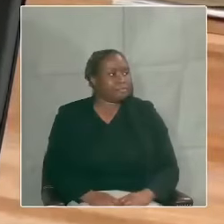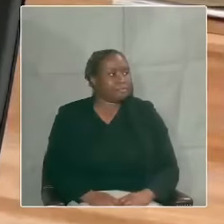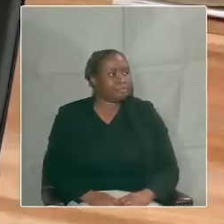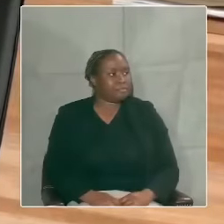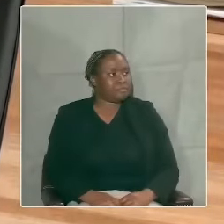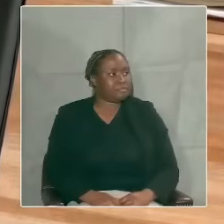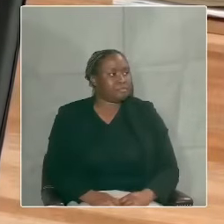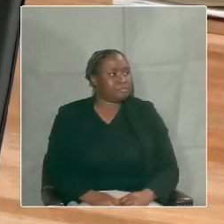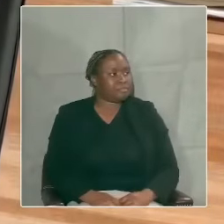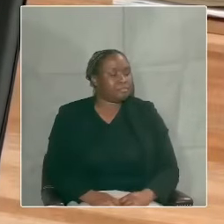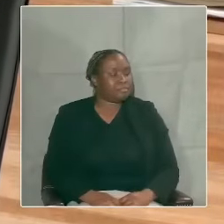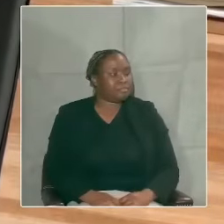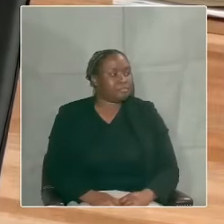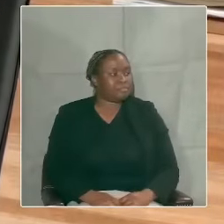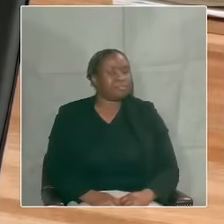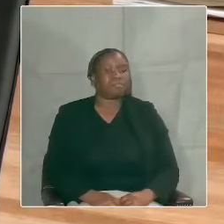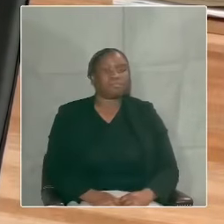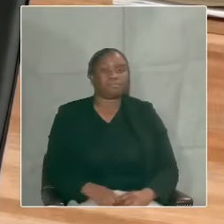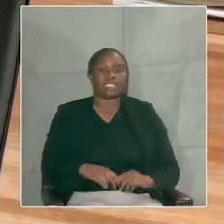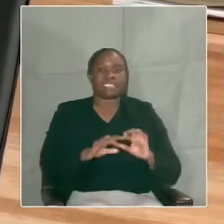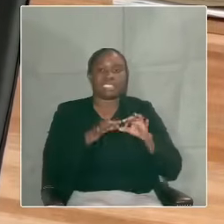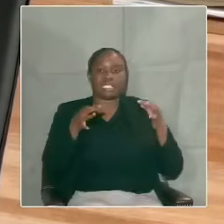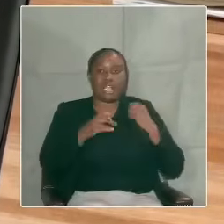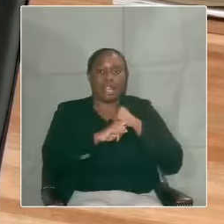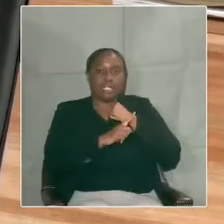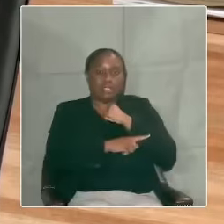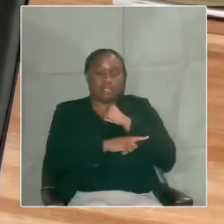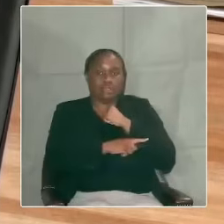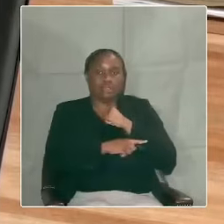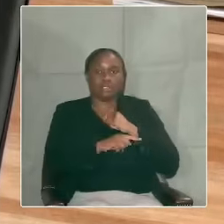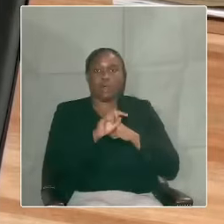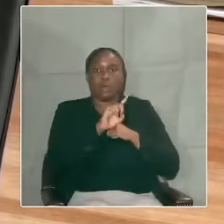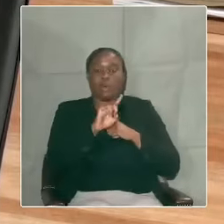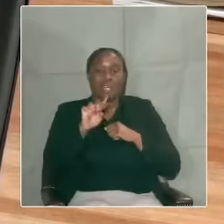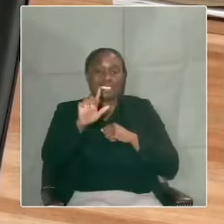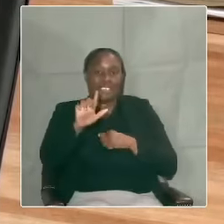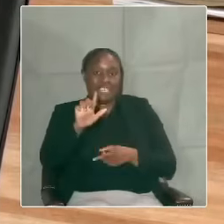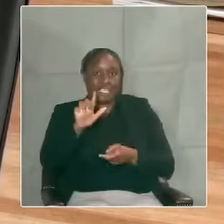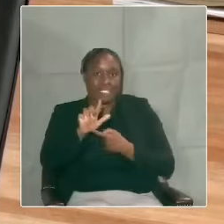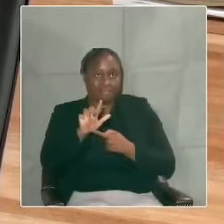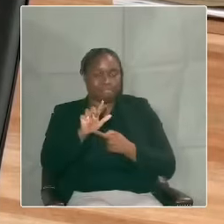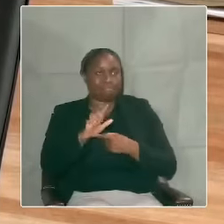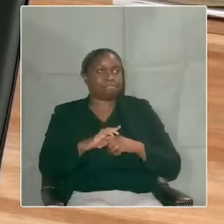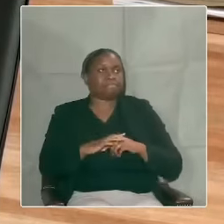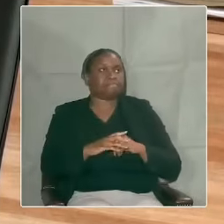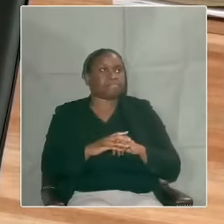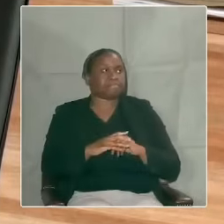Right, and then you continue in the last sentence on para 117.